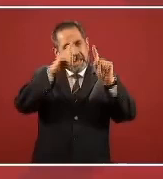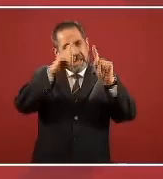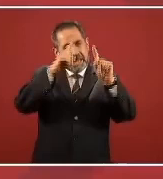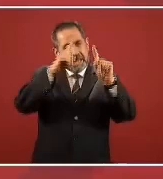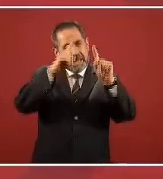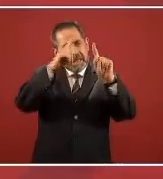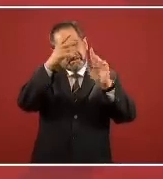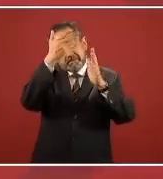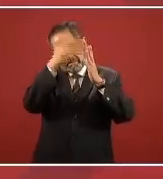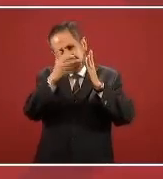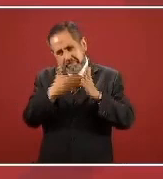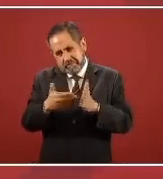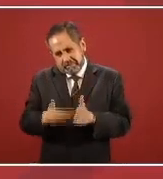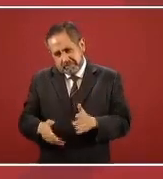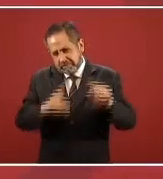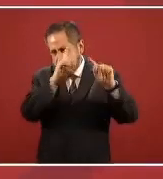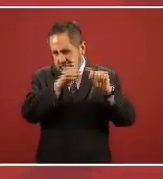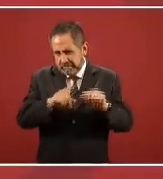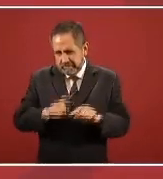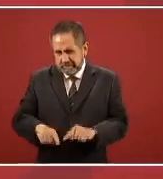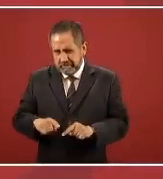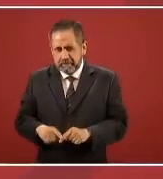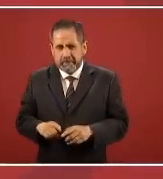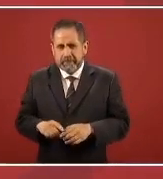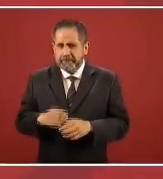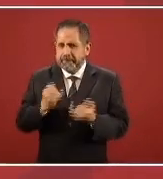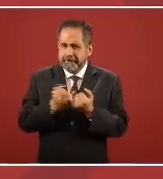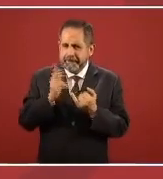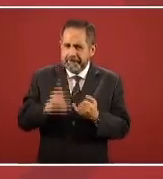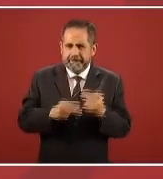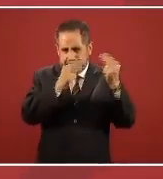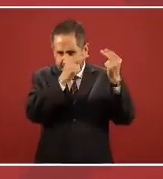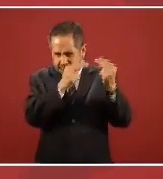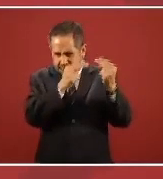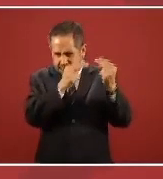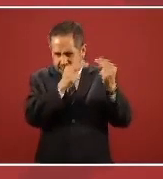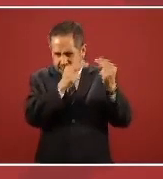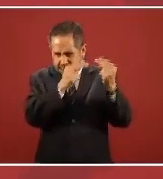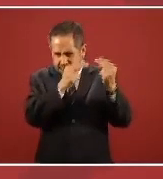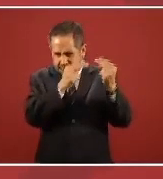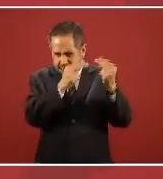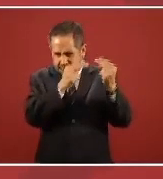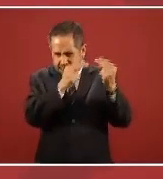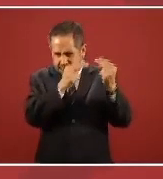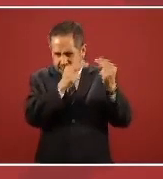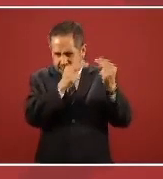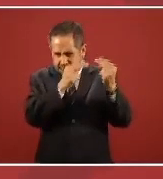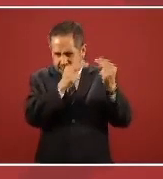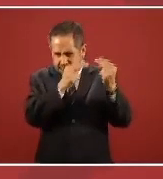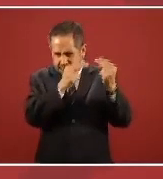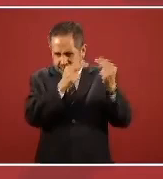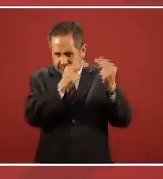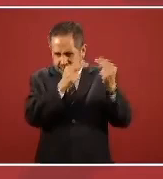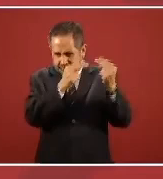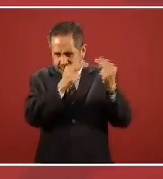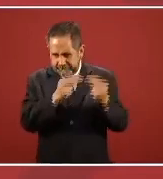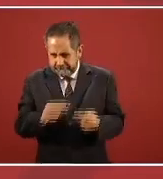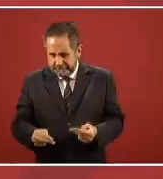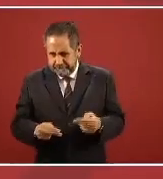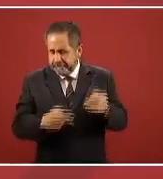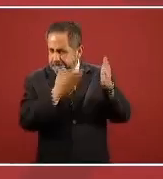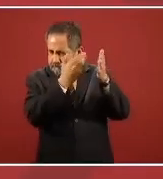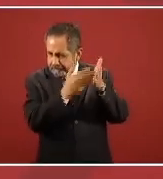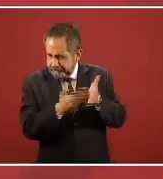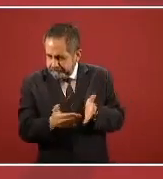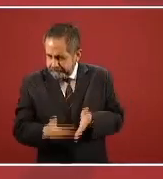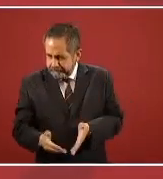of corruption. Lo digo como se limpian las escaleras. I say the way they clean the stairs.